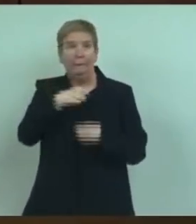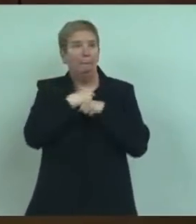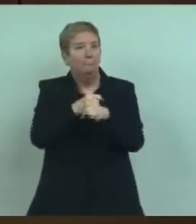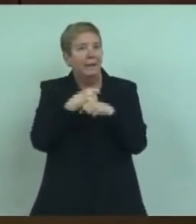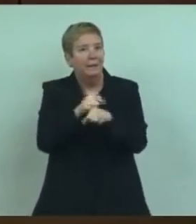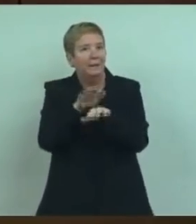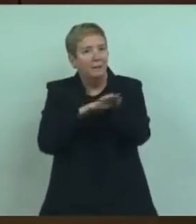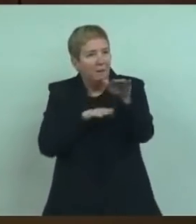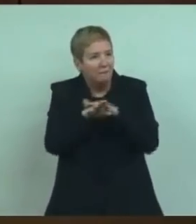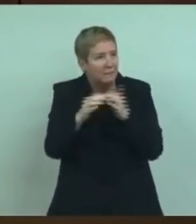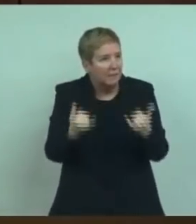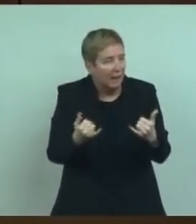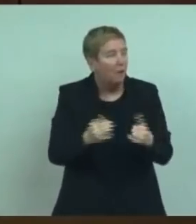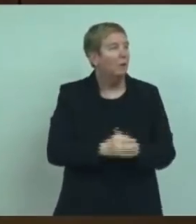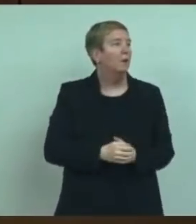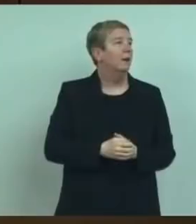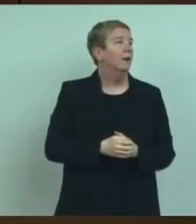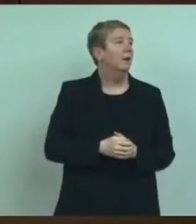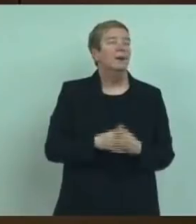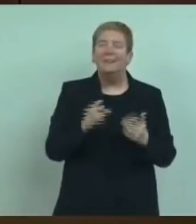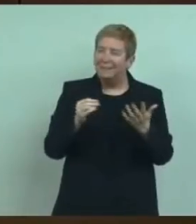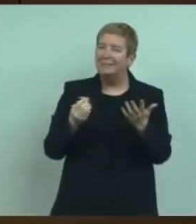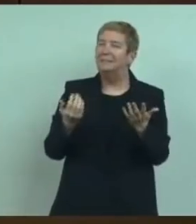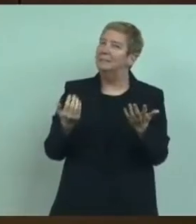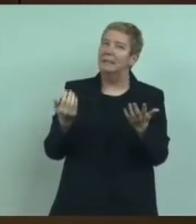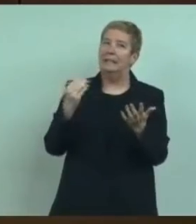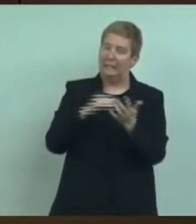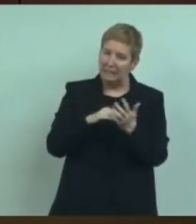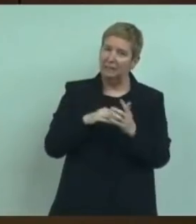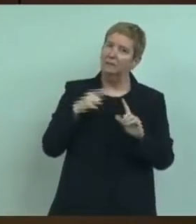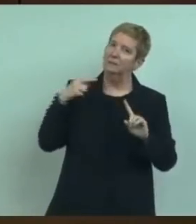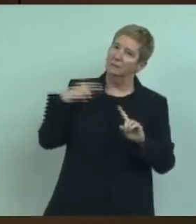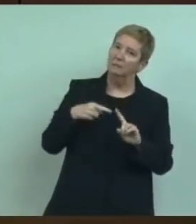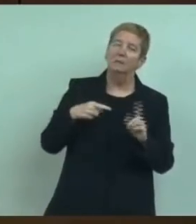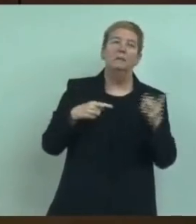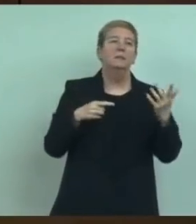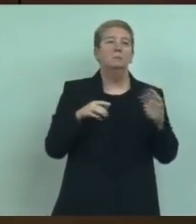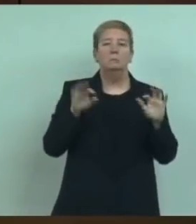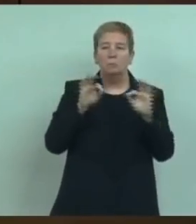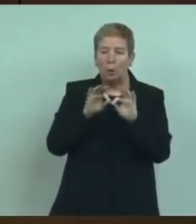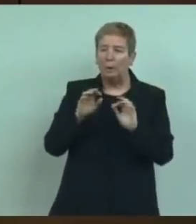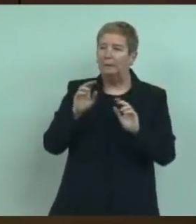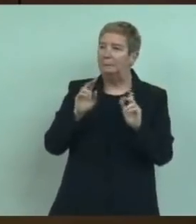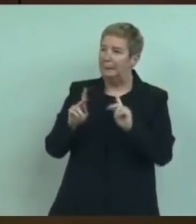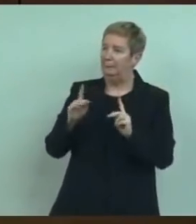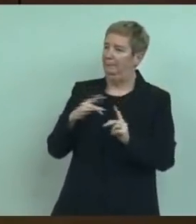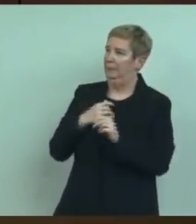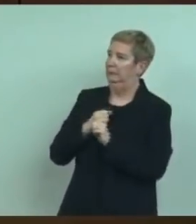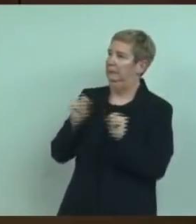gloves, these sterile gloves, and again, we're making sure that they're safe and that